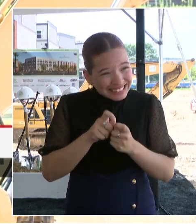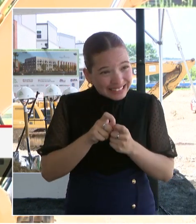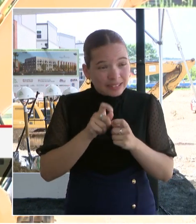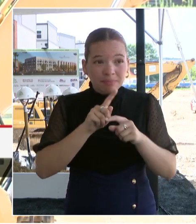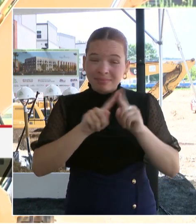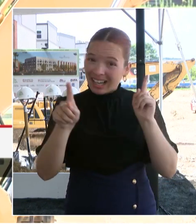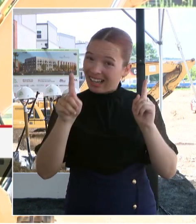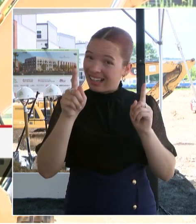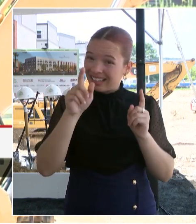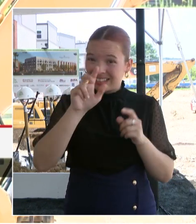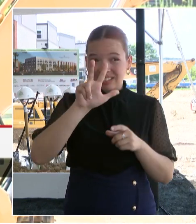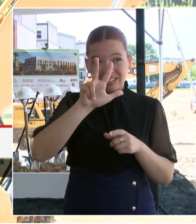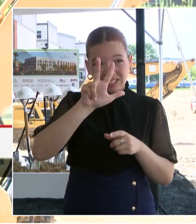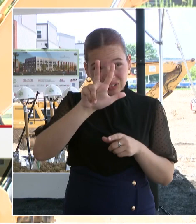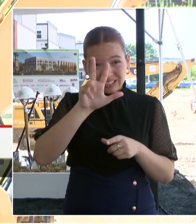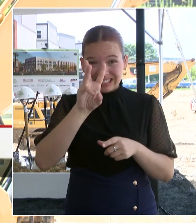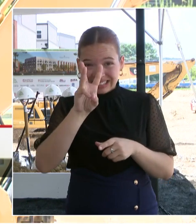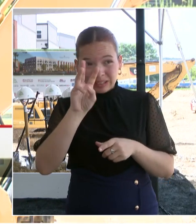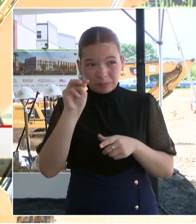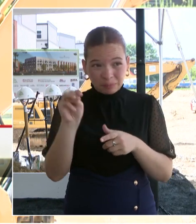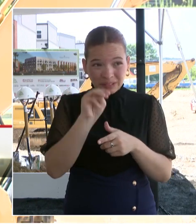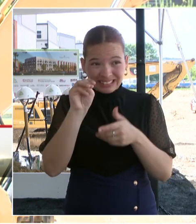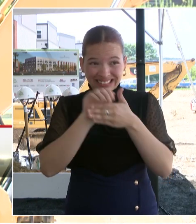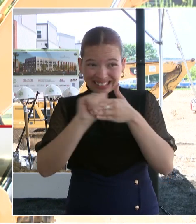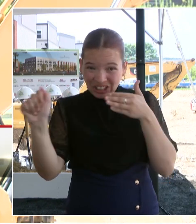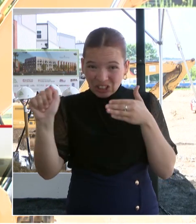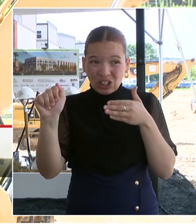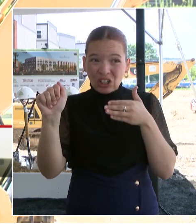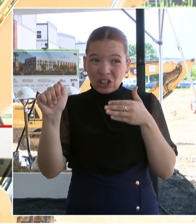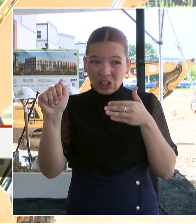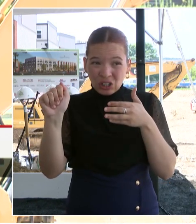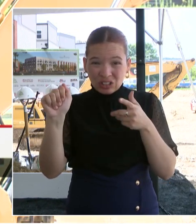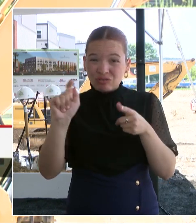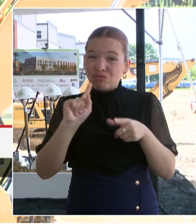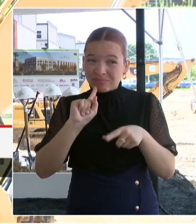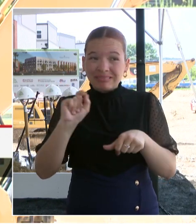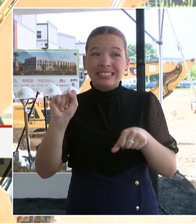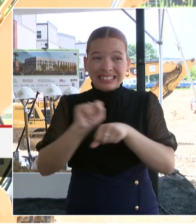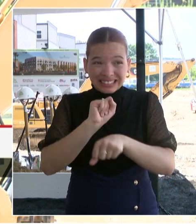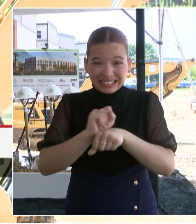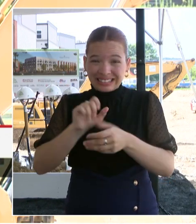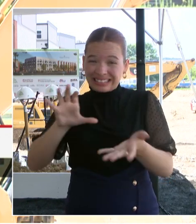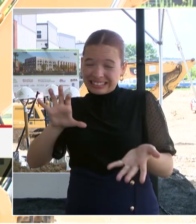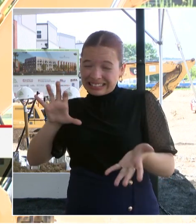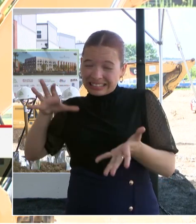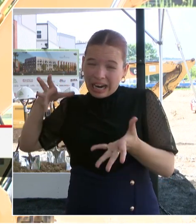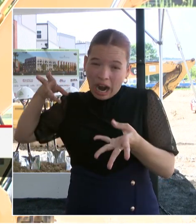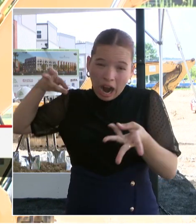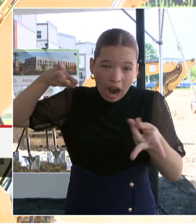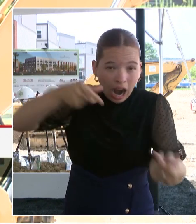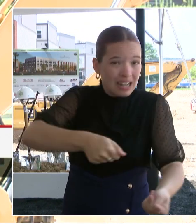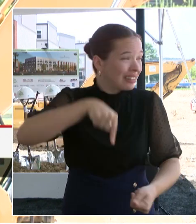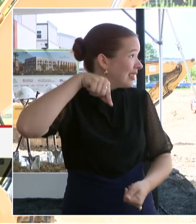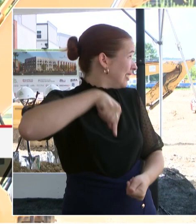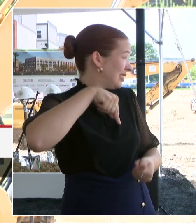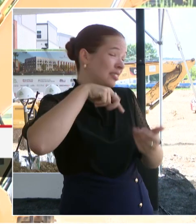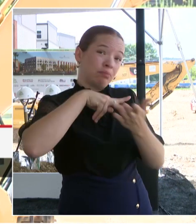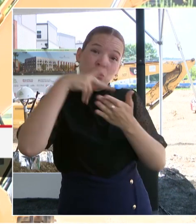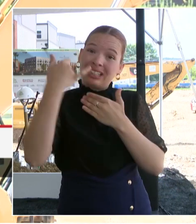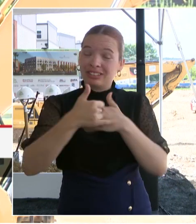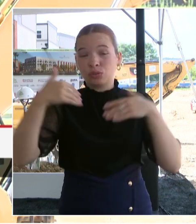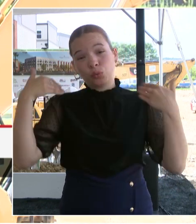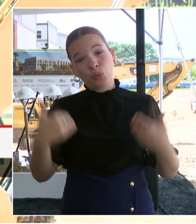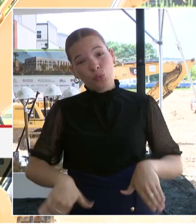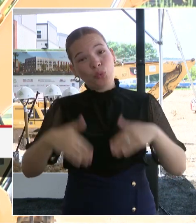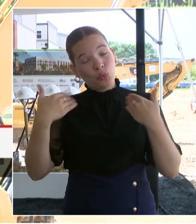here. One other thing, and you didn't scoop me on this one, Chris, as well as making sure that this is dedicated